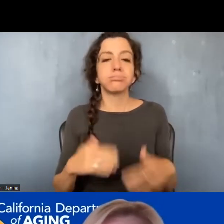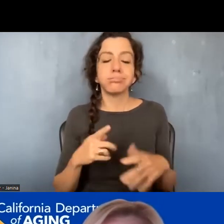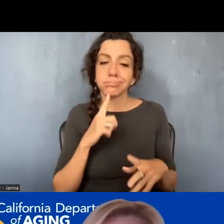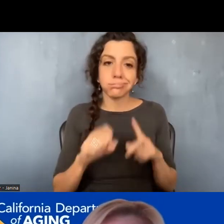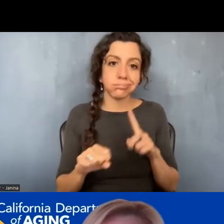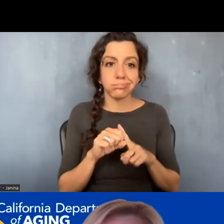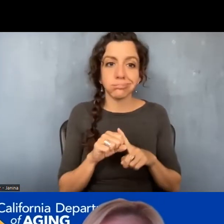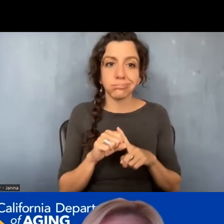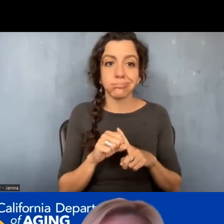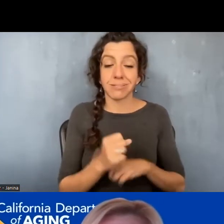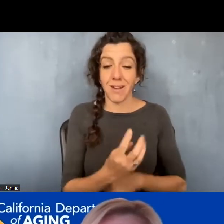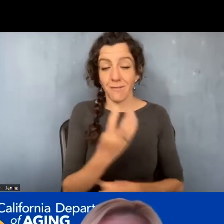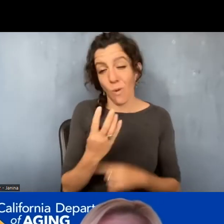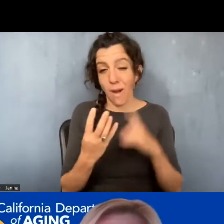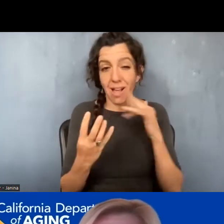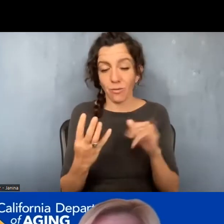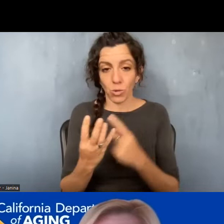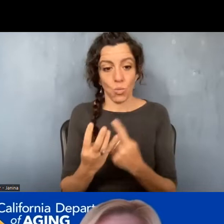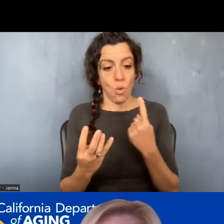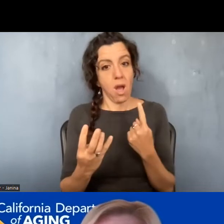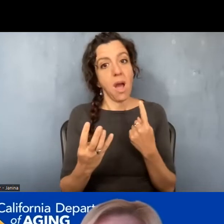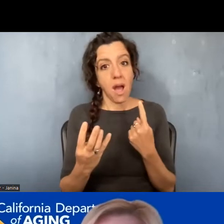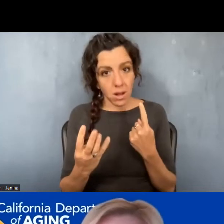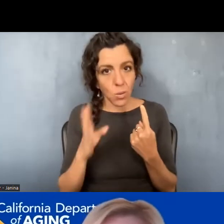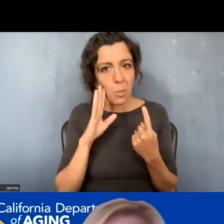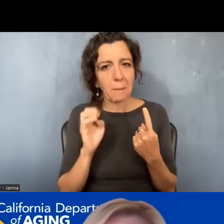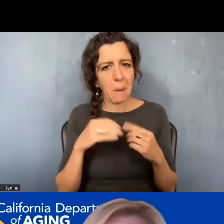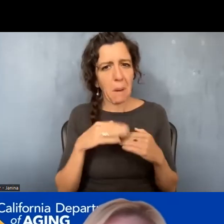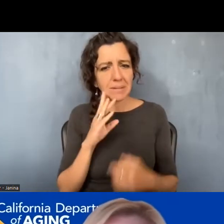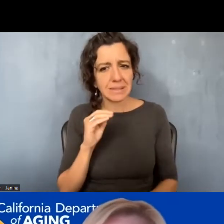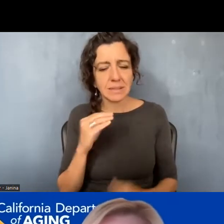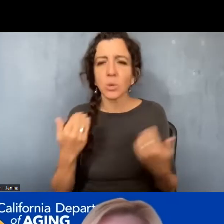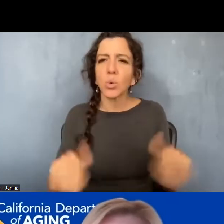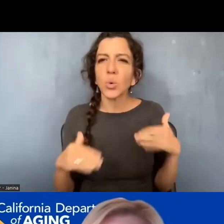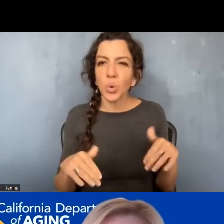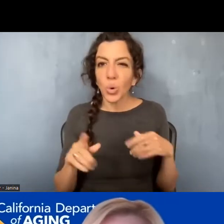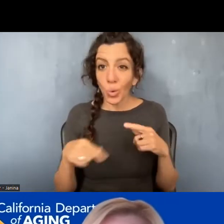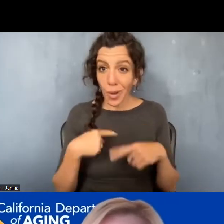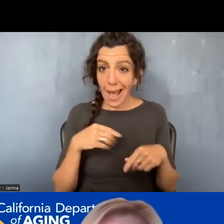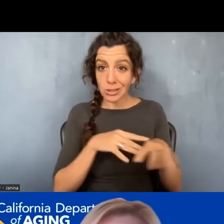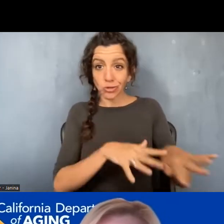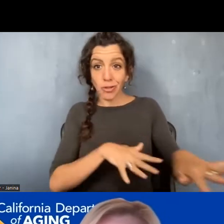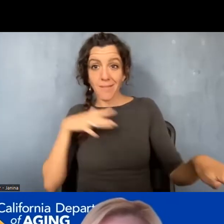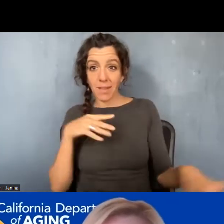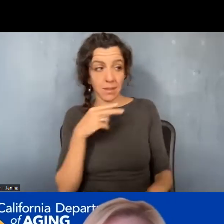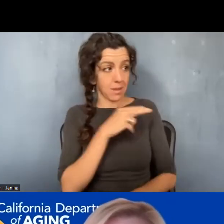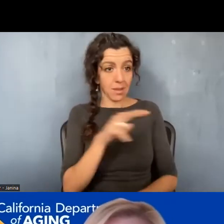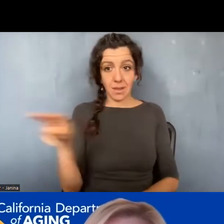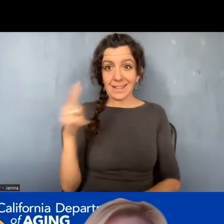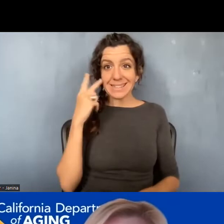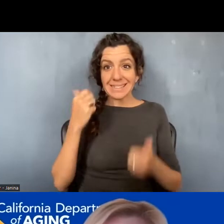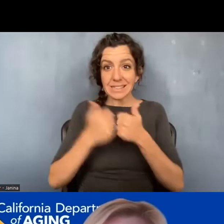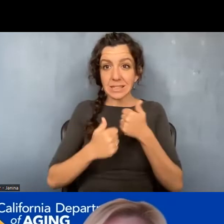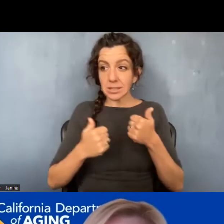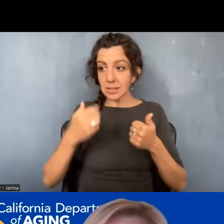being 60 or older in 2030, what that looks like when you're sitting in traffic and you think if every 4th car has